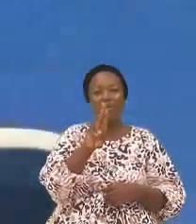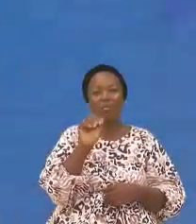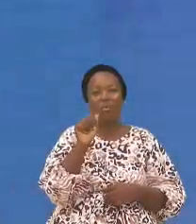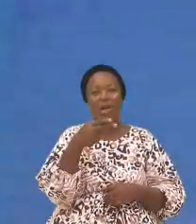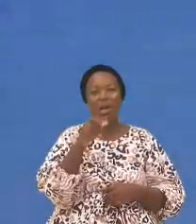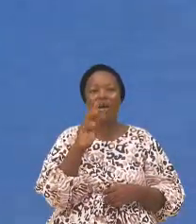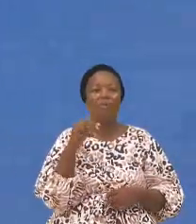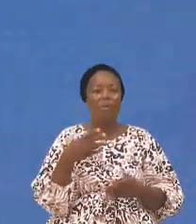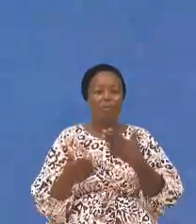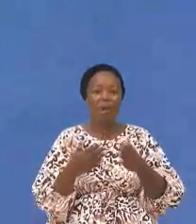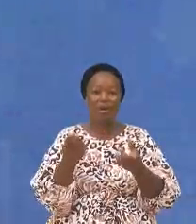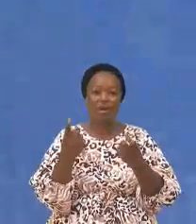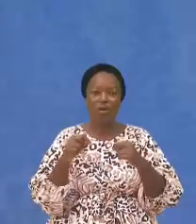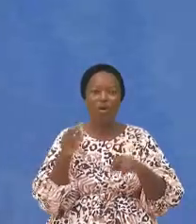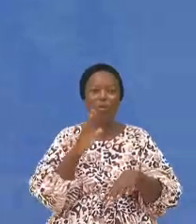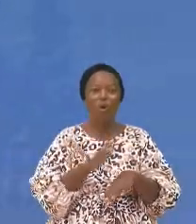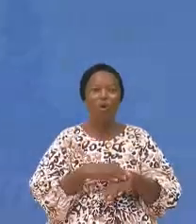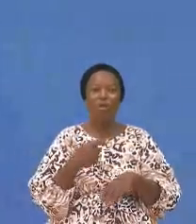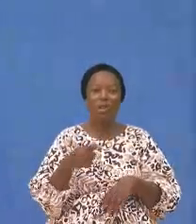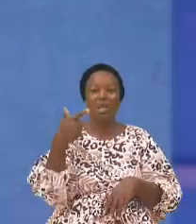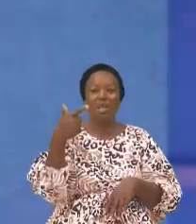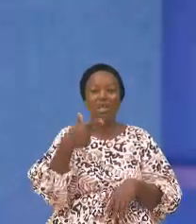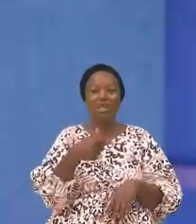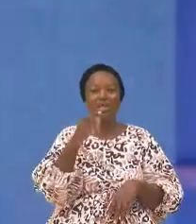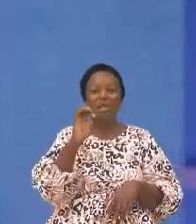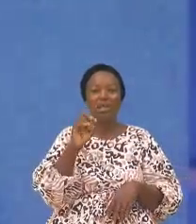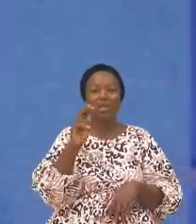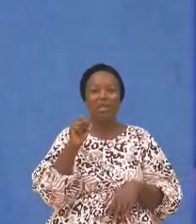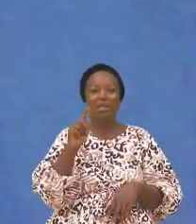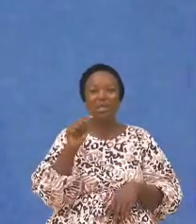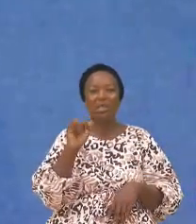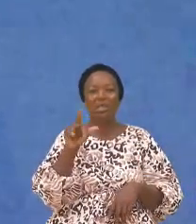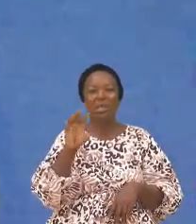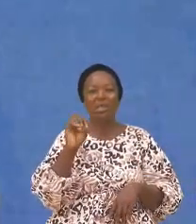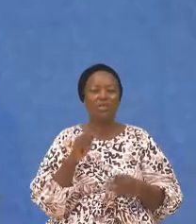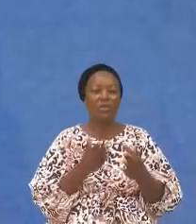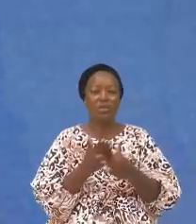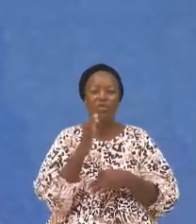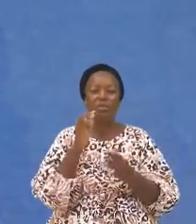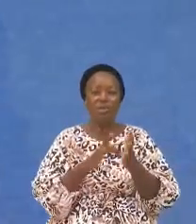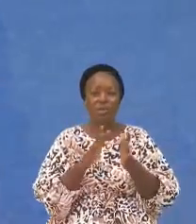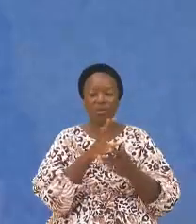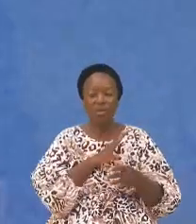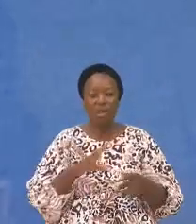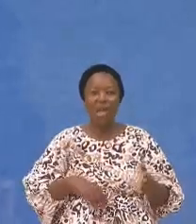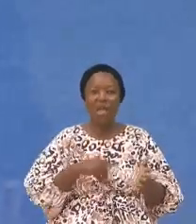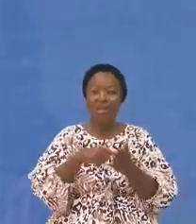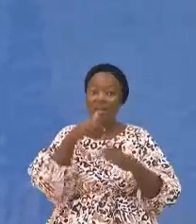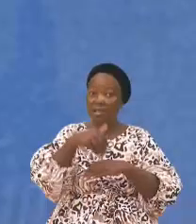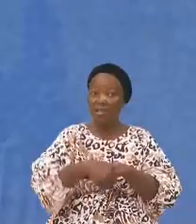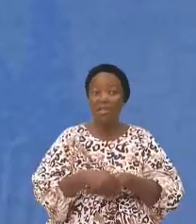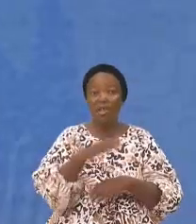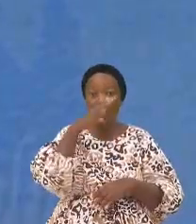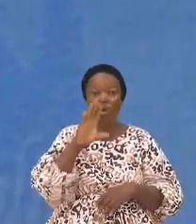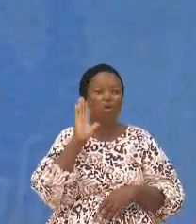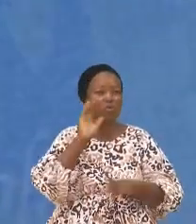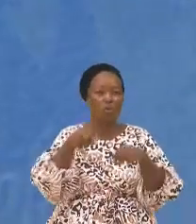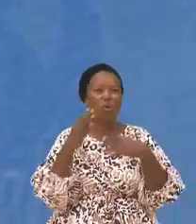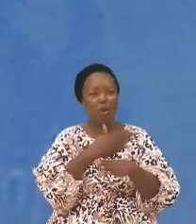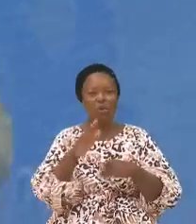blessing of Abraham might come on the Gentiles through Jesus